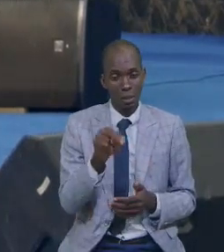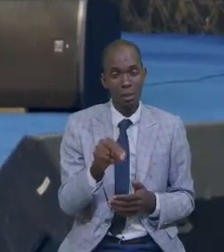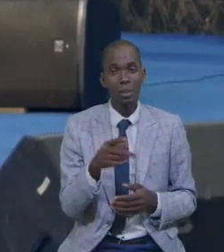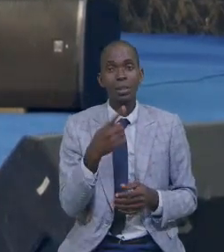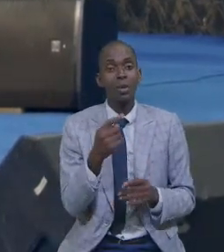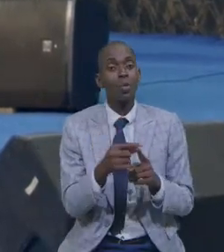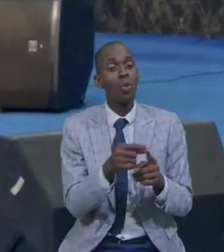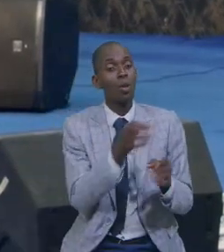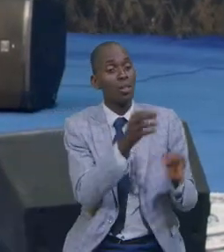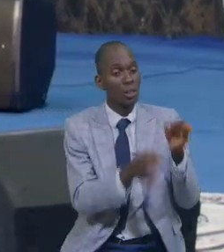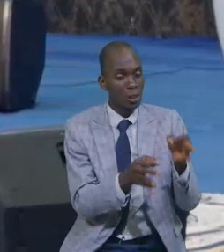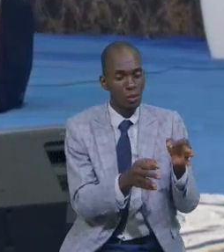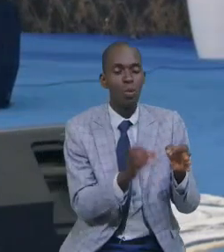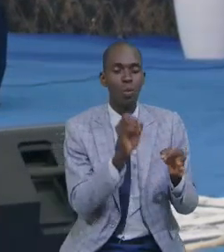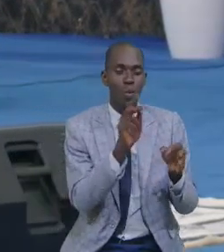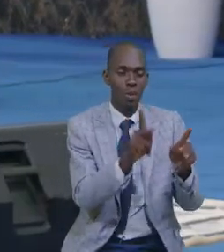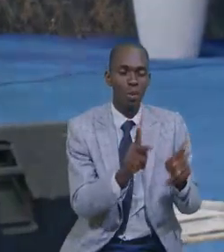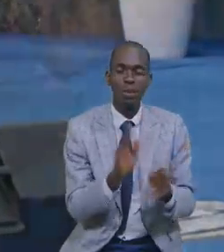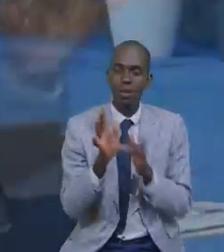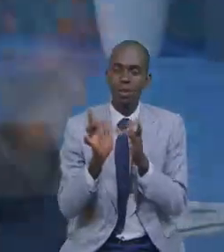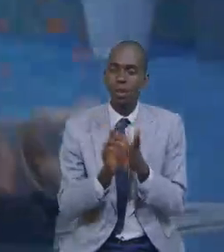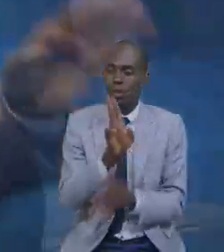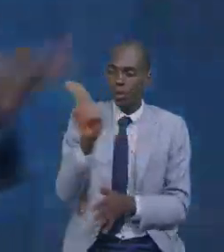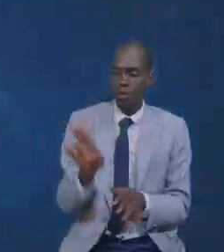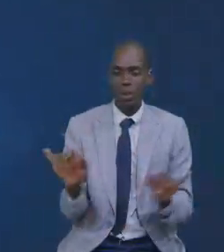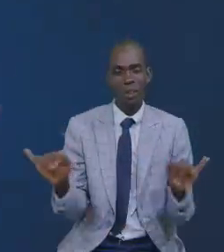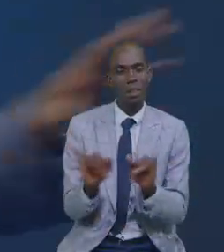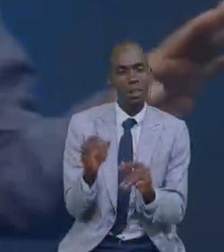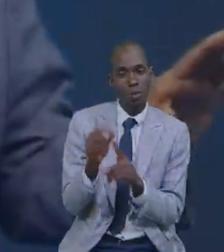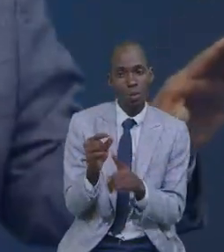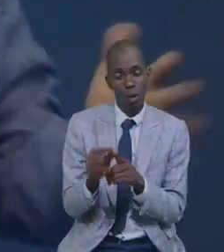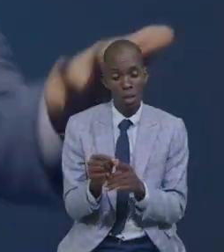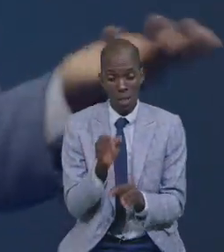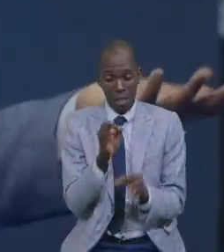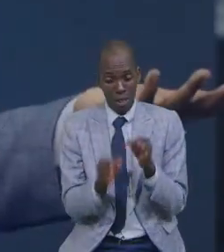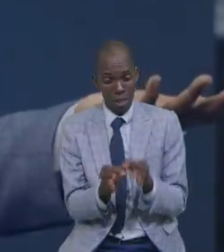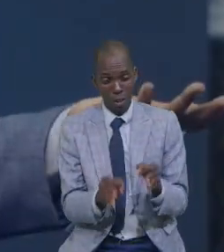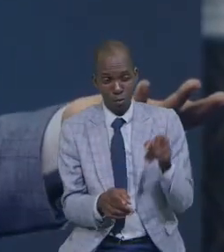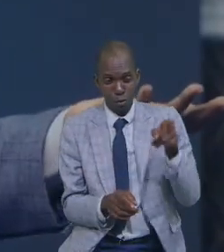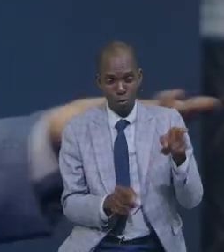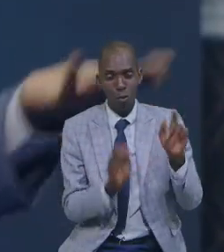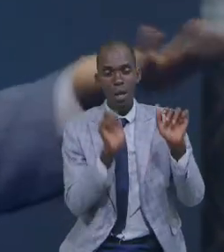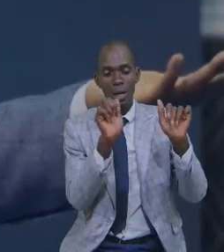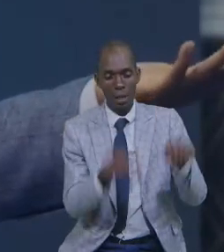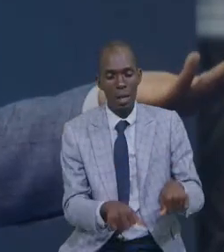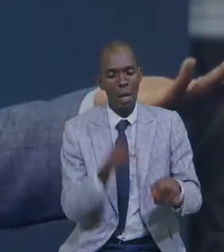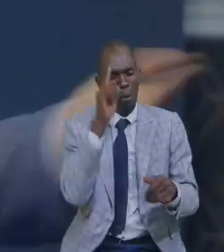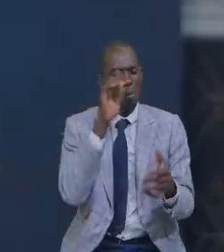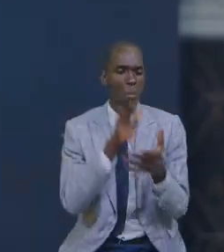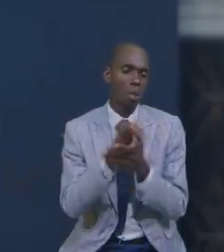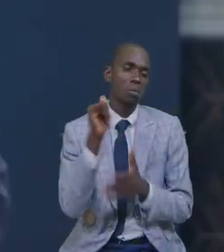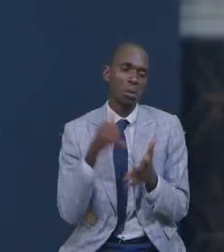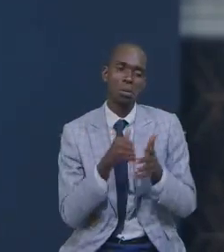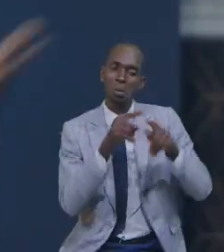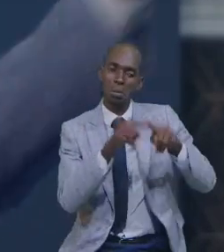to him. If thou canst believe, it's in your hand. I can heal